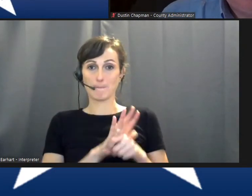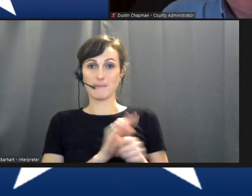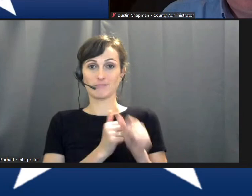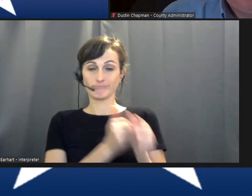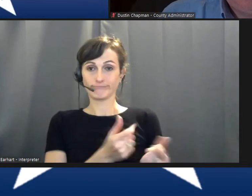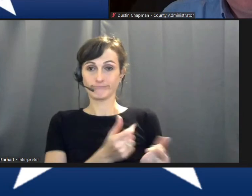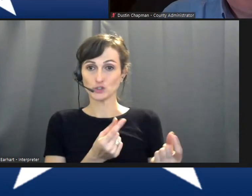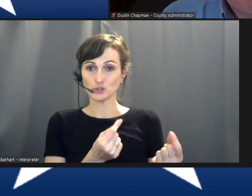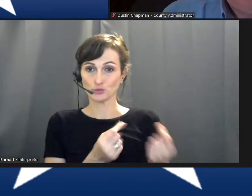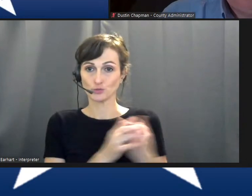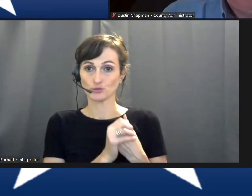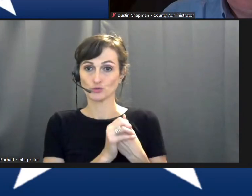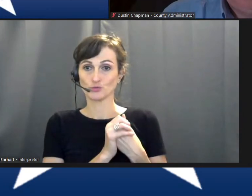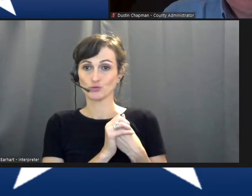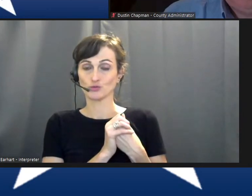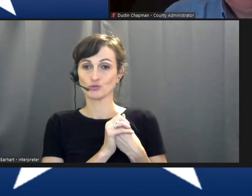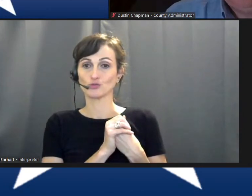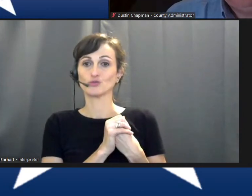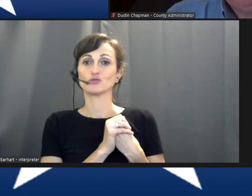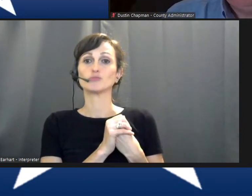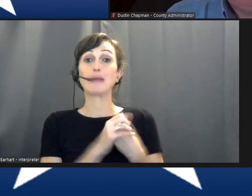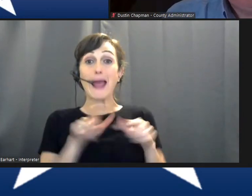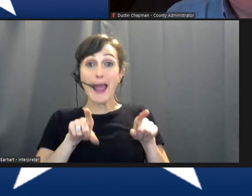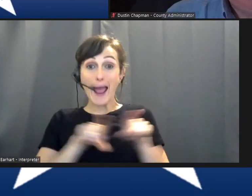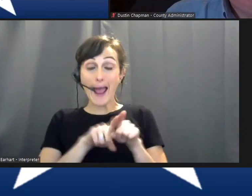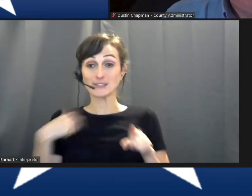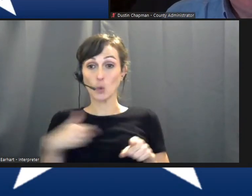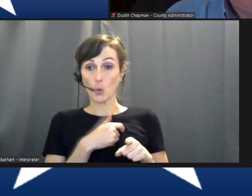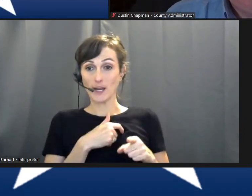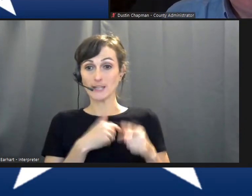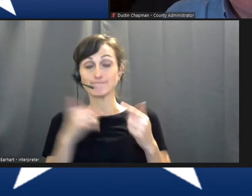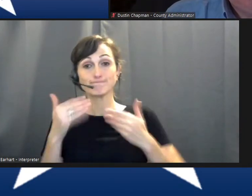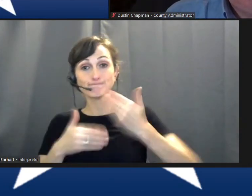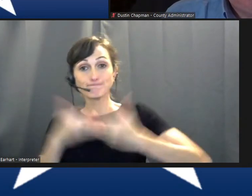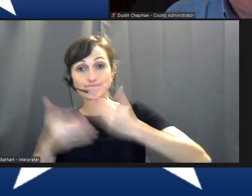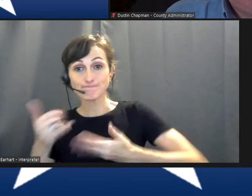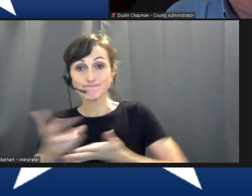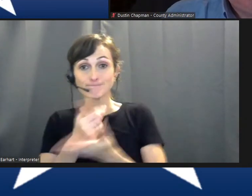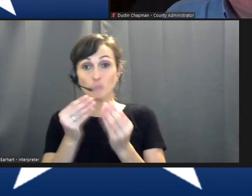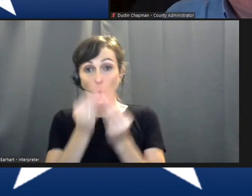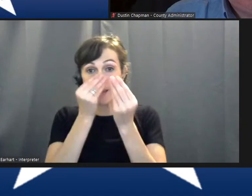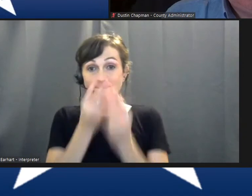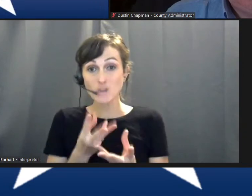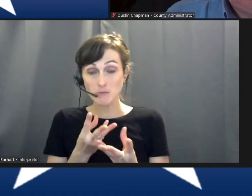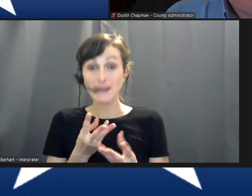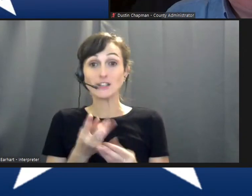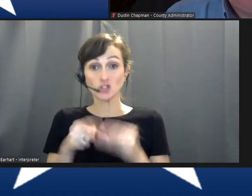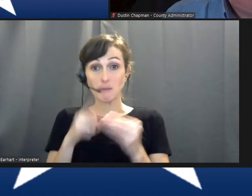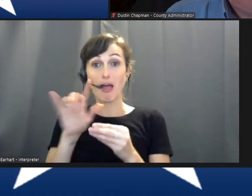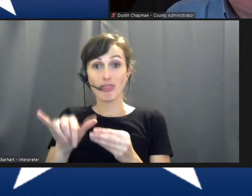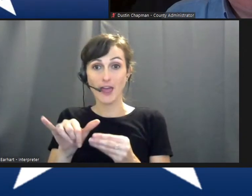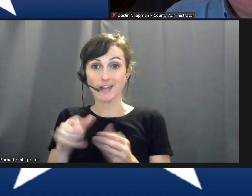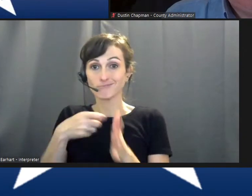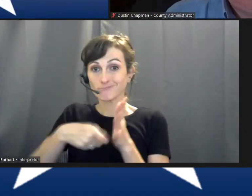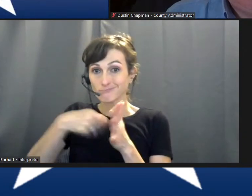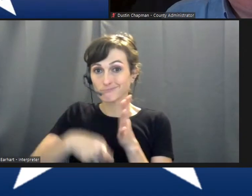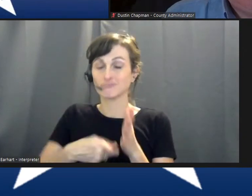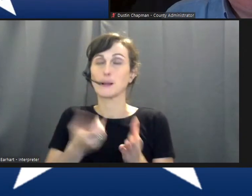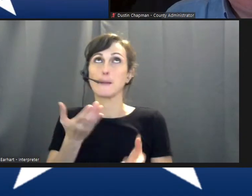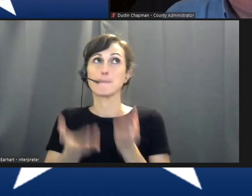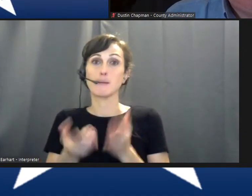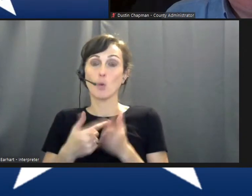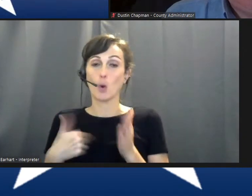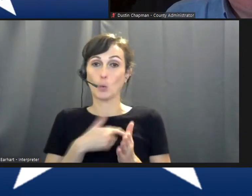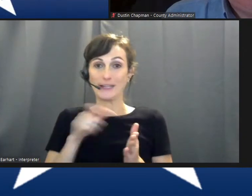if, as we get more information on the costing, and that may be what we need to get